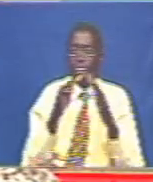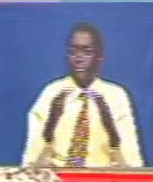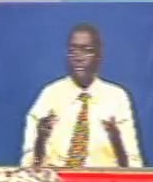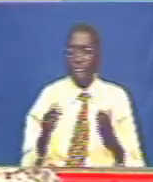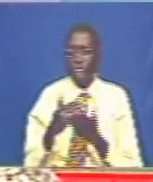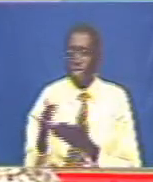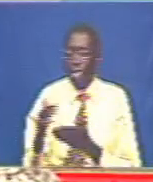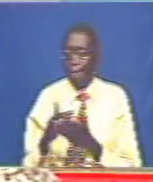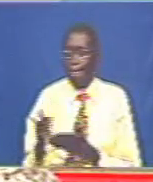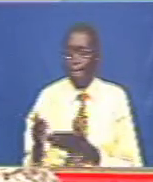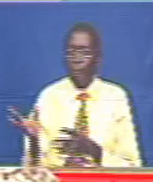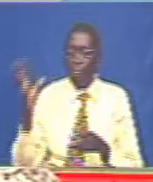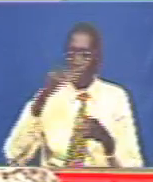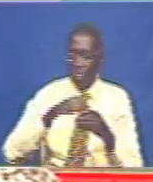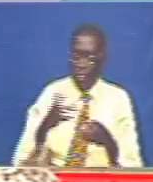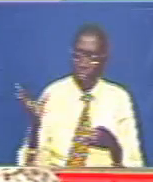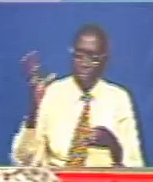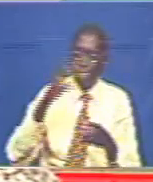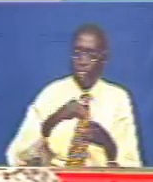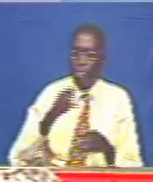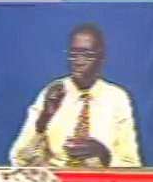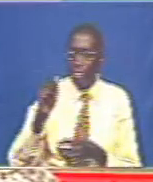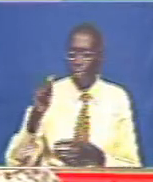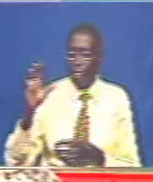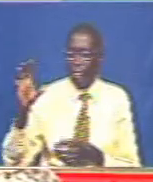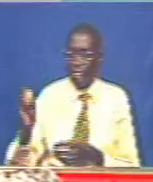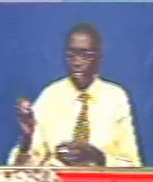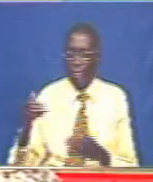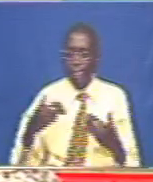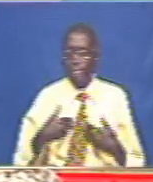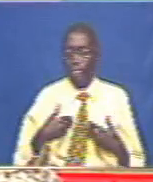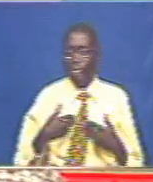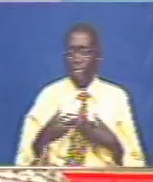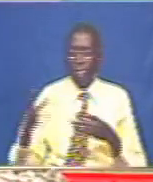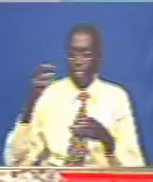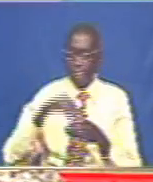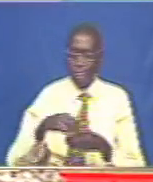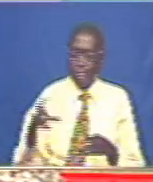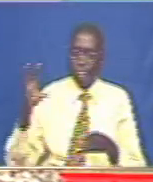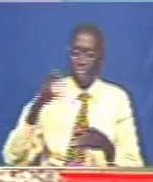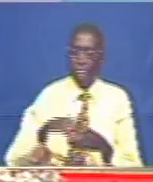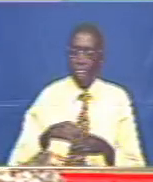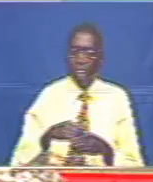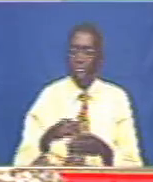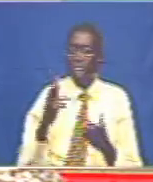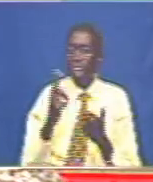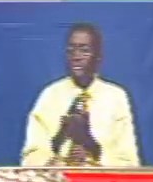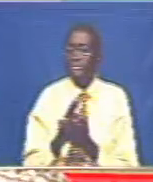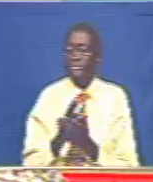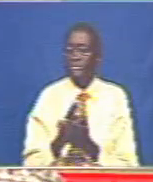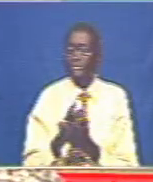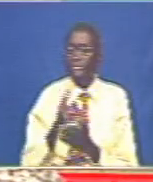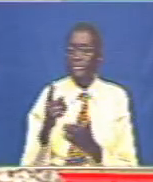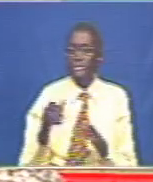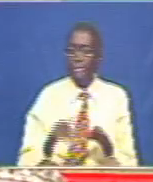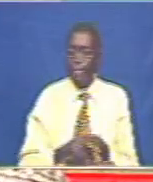that or investments that the circles have come up with, just mm-hmm, to do the investment in terms of the real estates for the